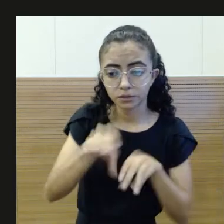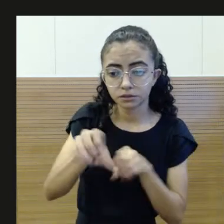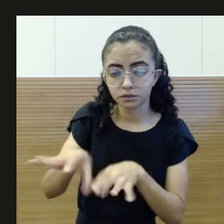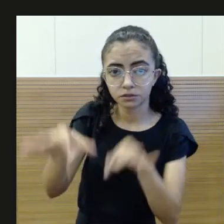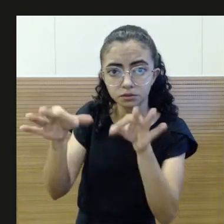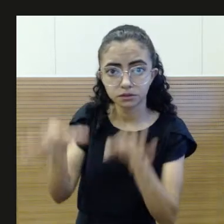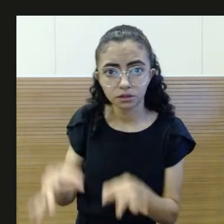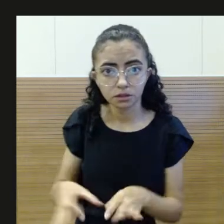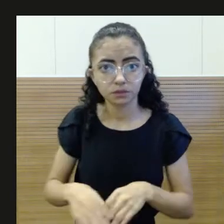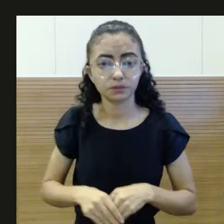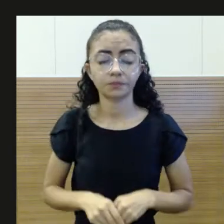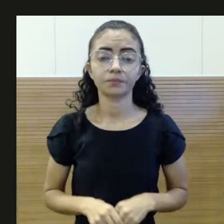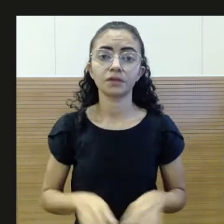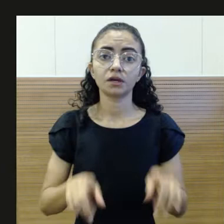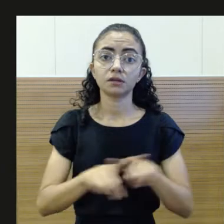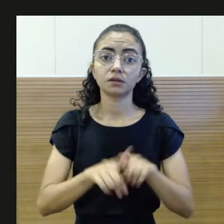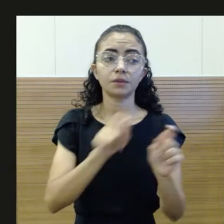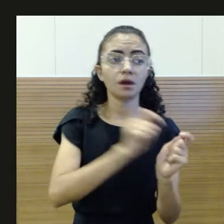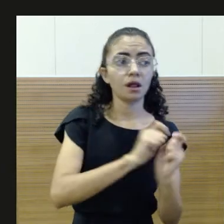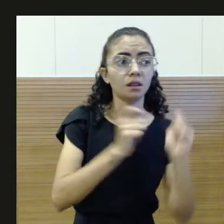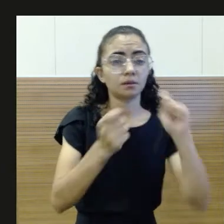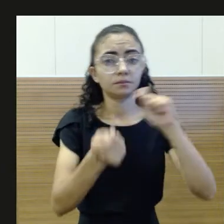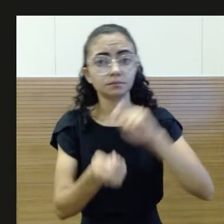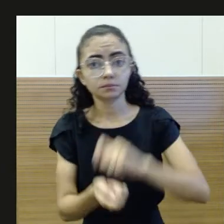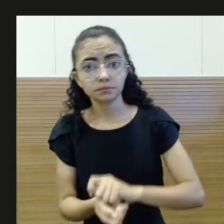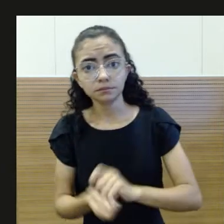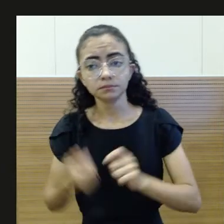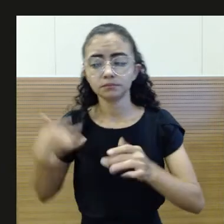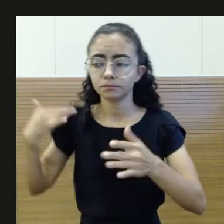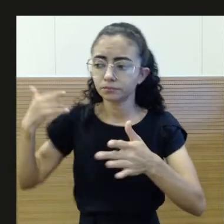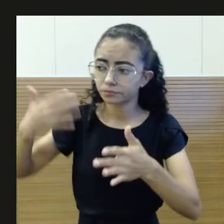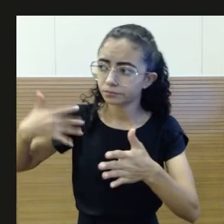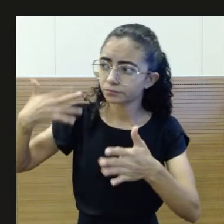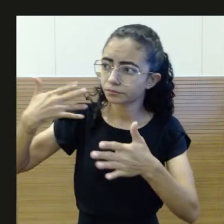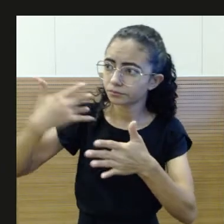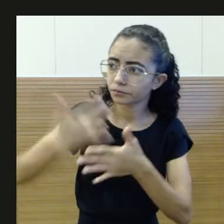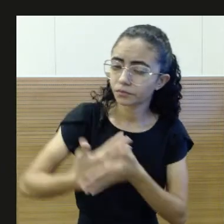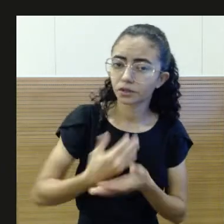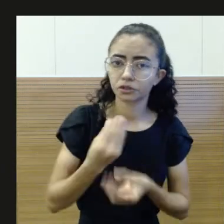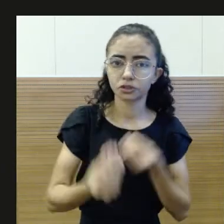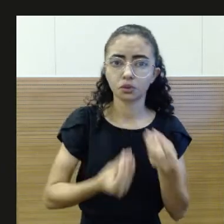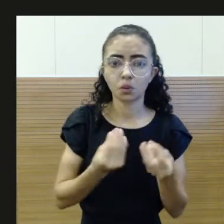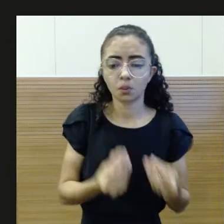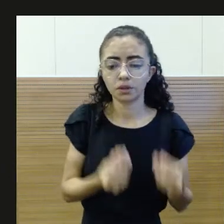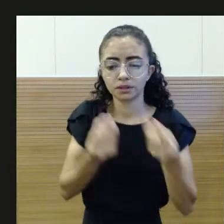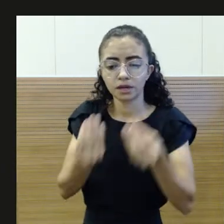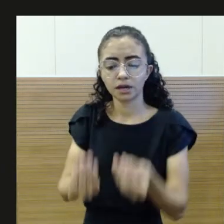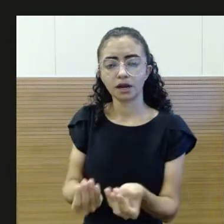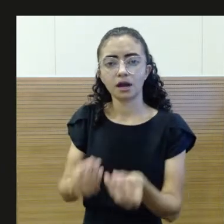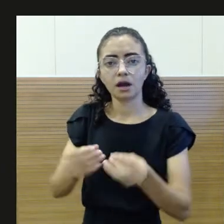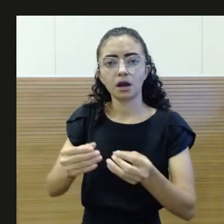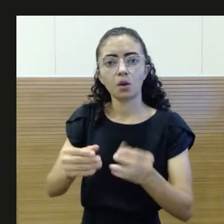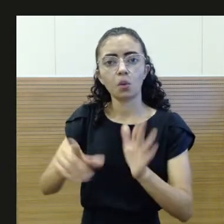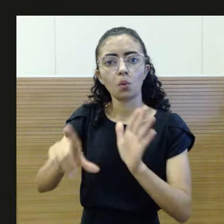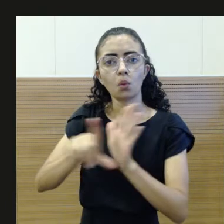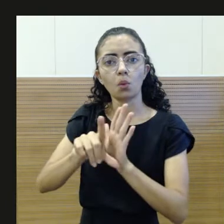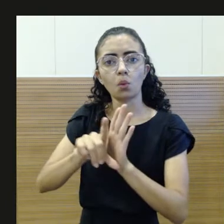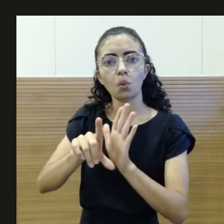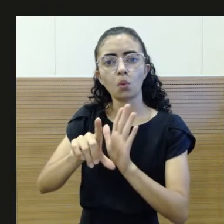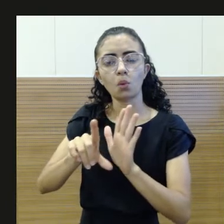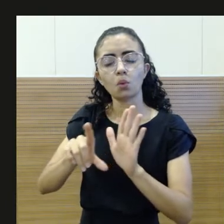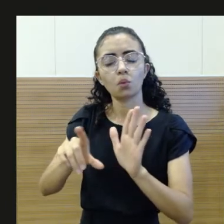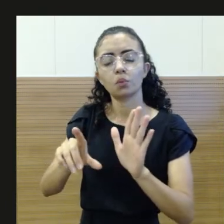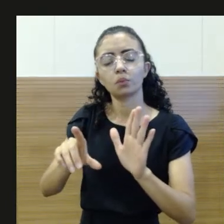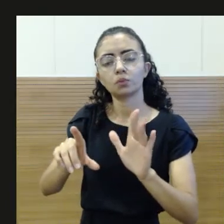have taken place. And it's a result of debate that we've had in 2018. And it was the idea. So it's great, Veronica, to hear the experience